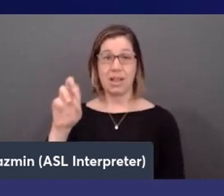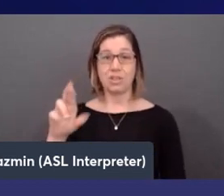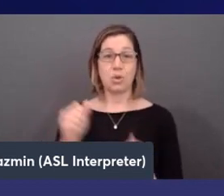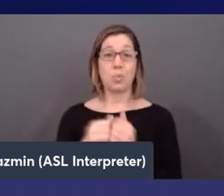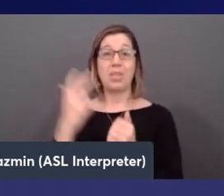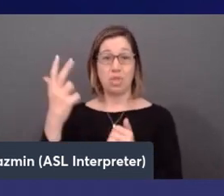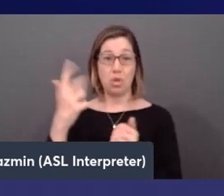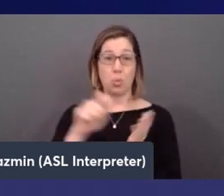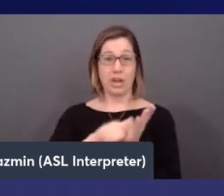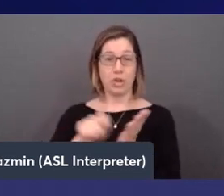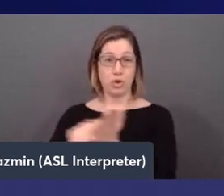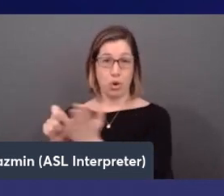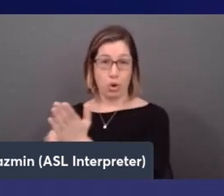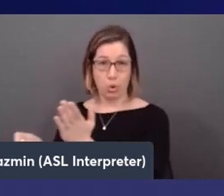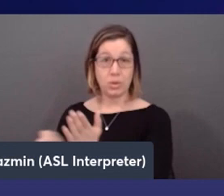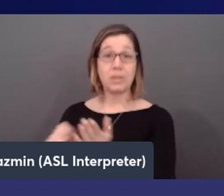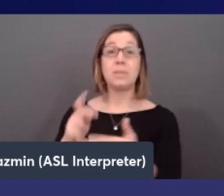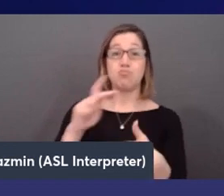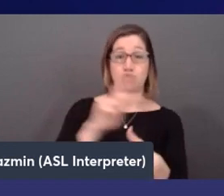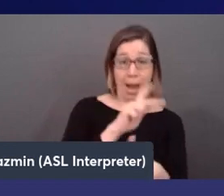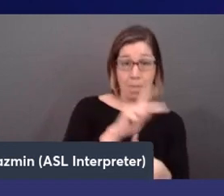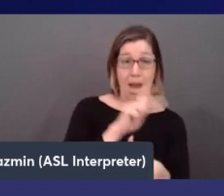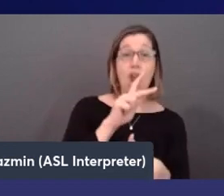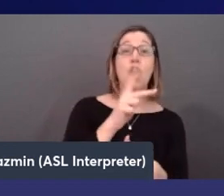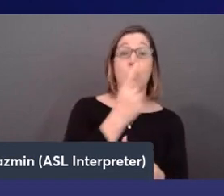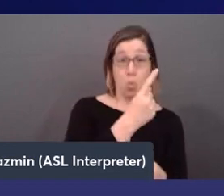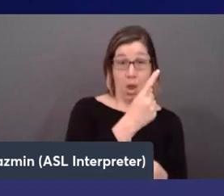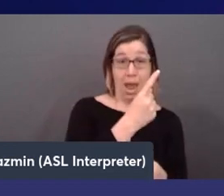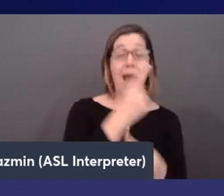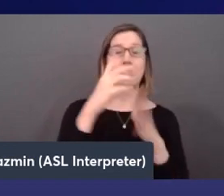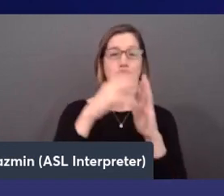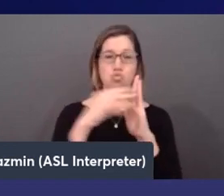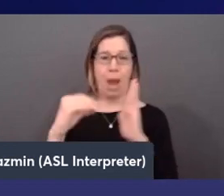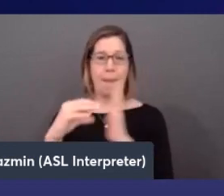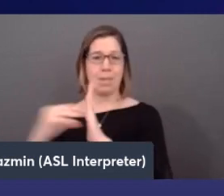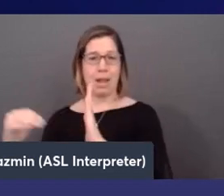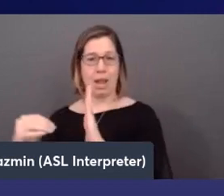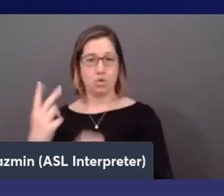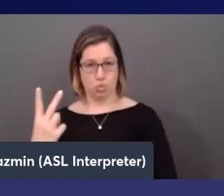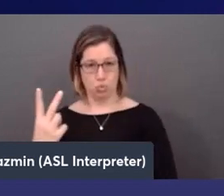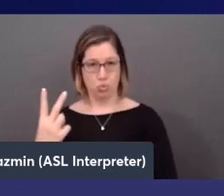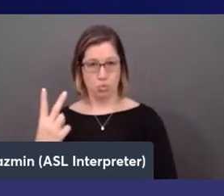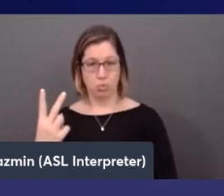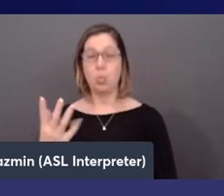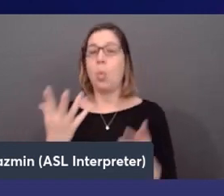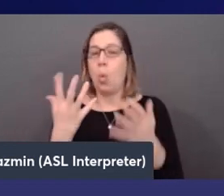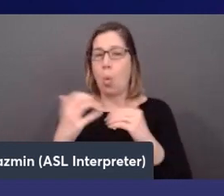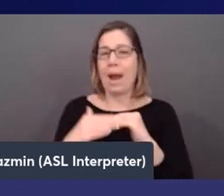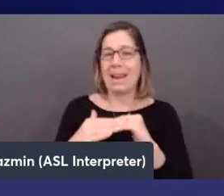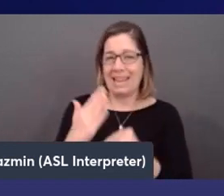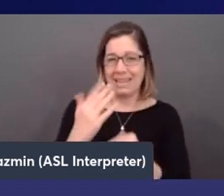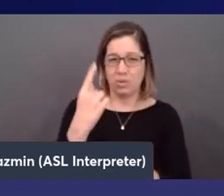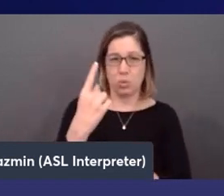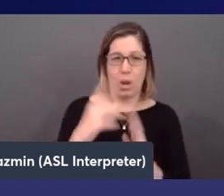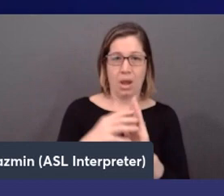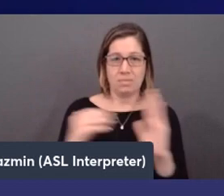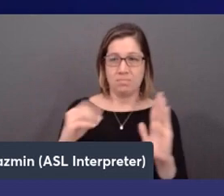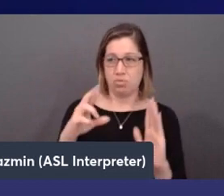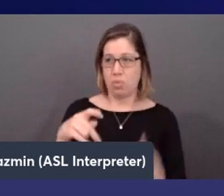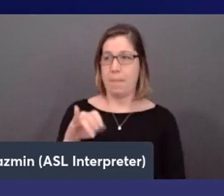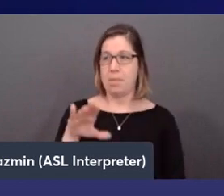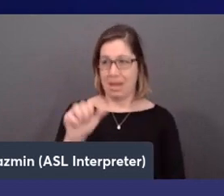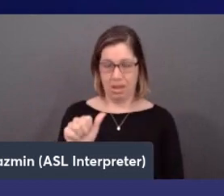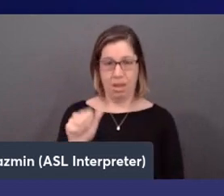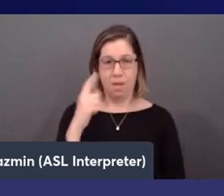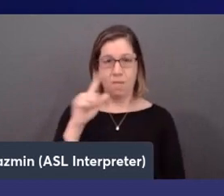1 primary and 2 replicas, because we still want to have at least 1 replica, right, to be highly available. Because, like we